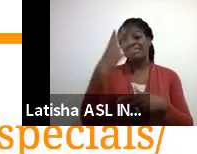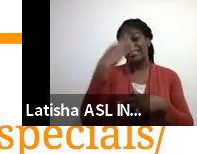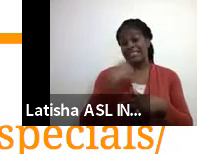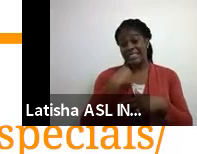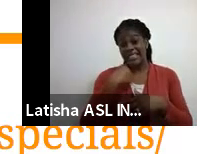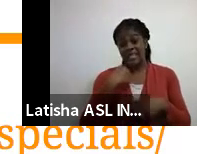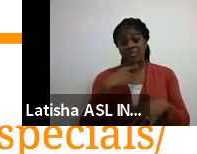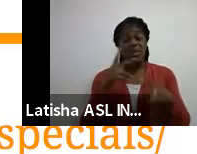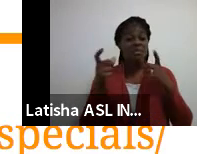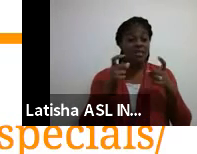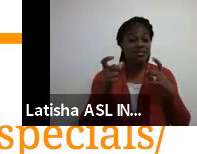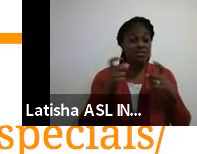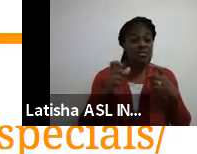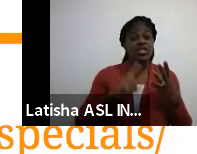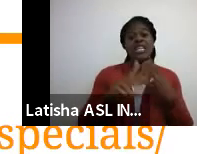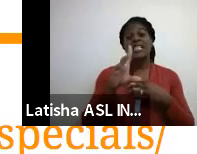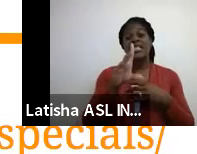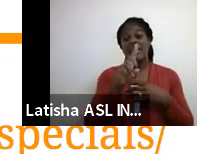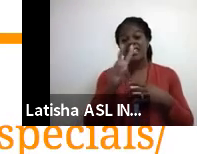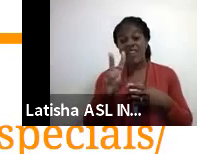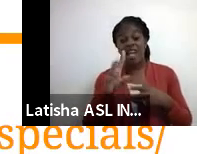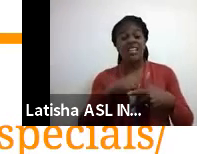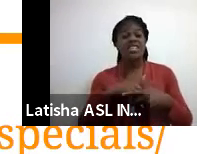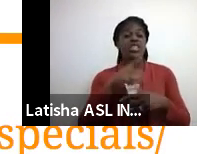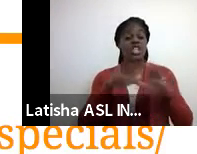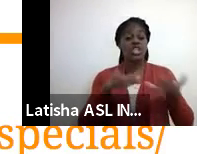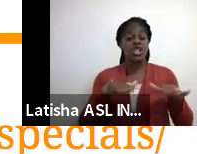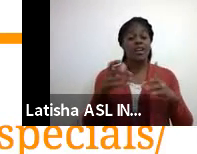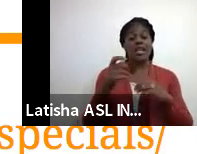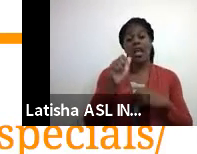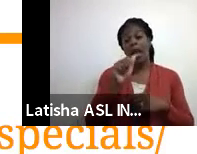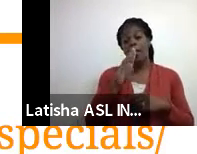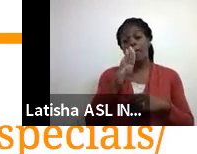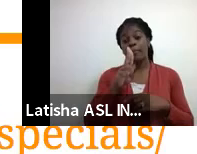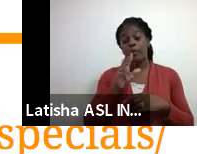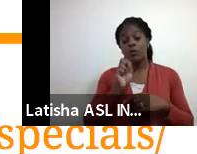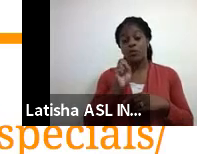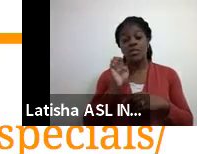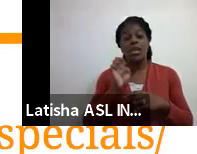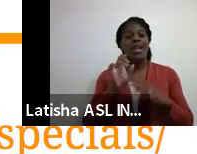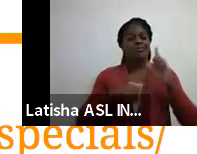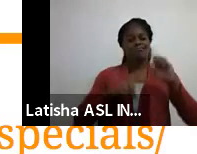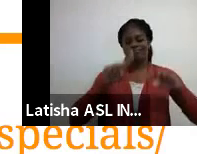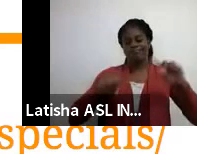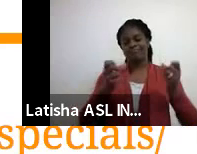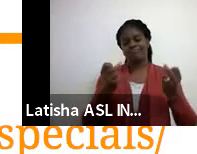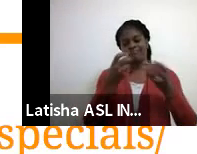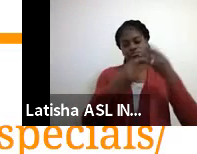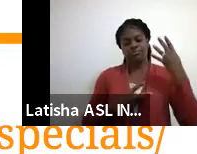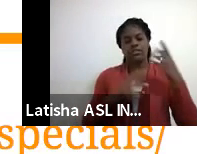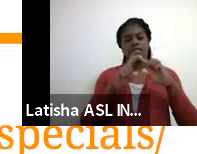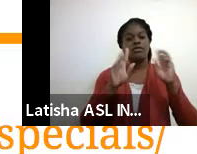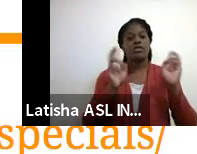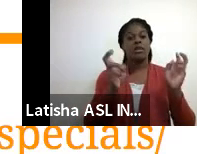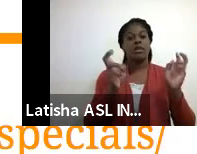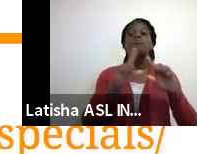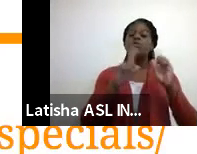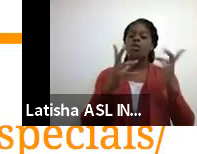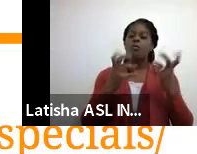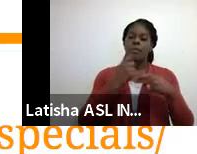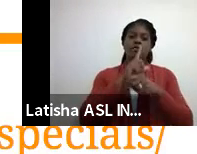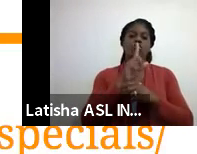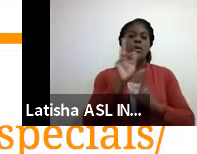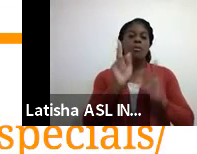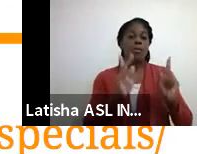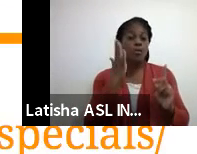mindfulness, domestic violence, child abuse, and a variety of other topics. However, we want to make sure people